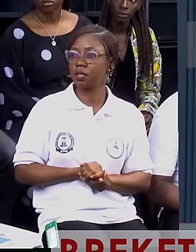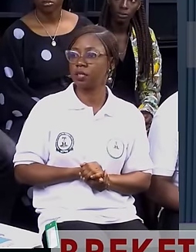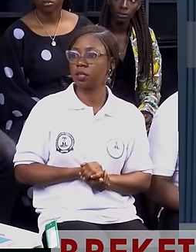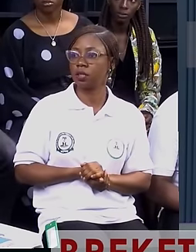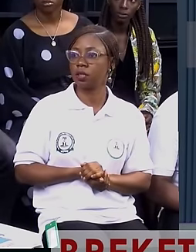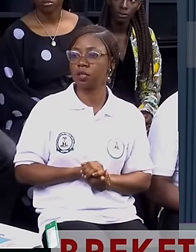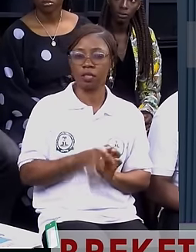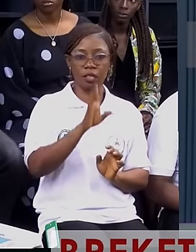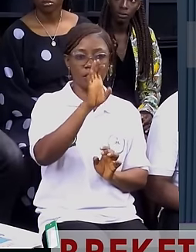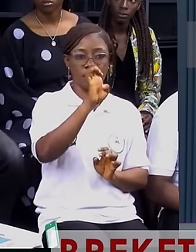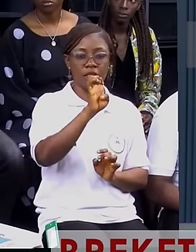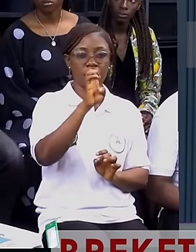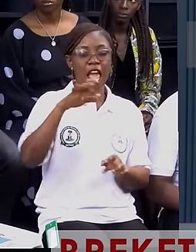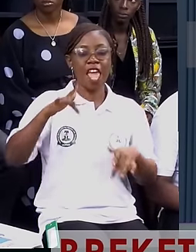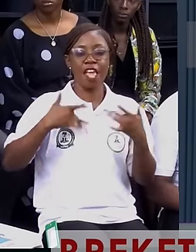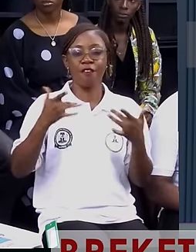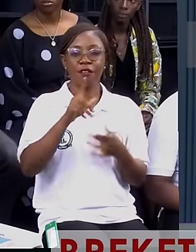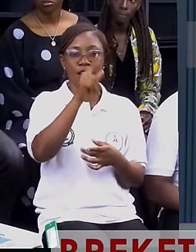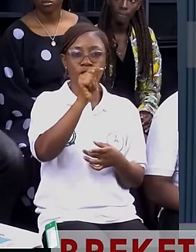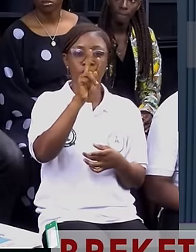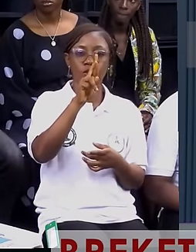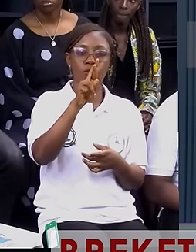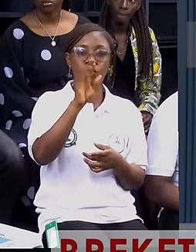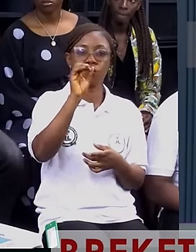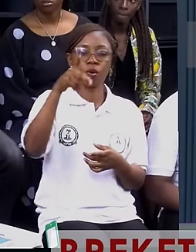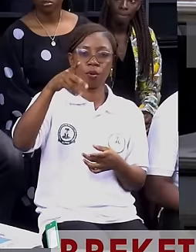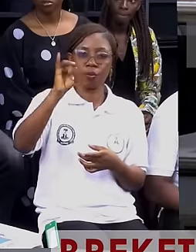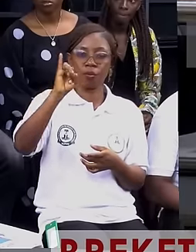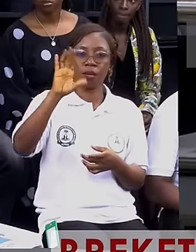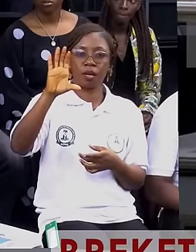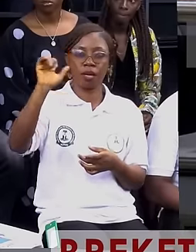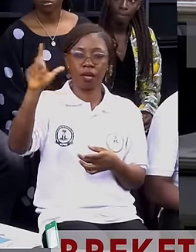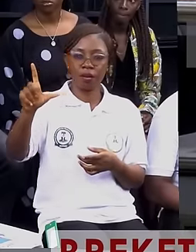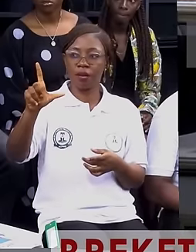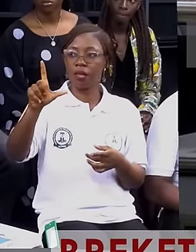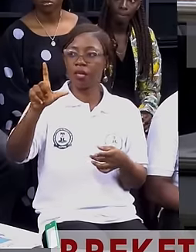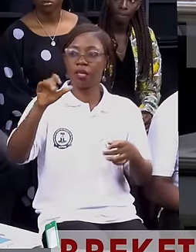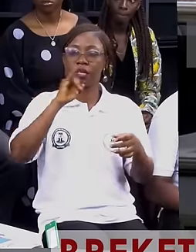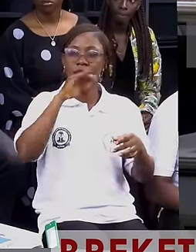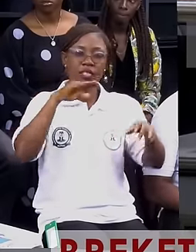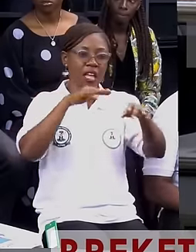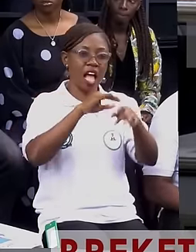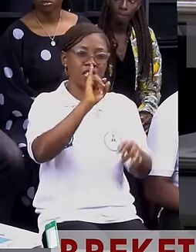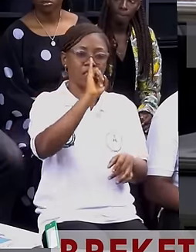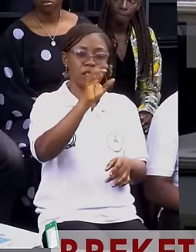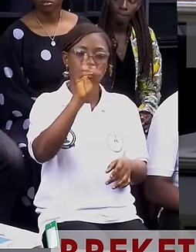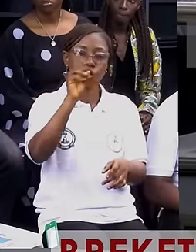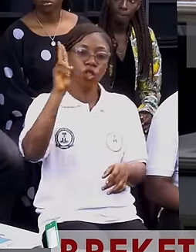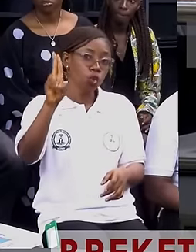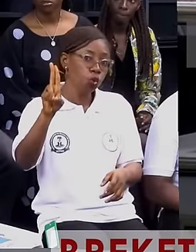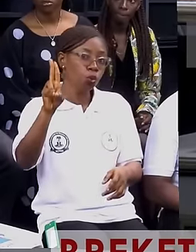Event Tropical. We are Event Tropical's day. They said it's at Idu.